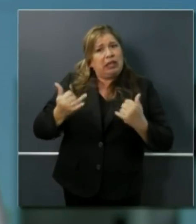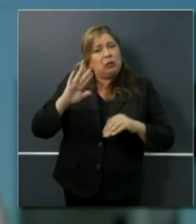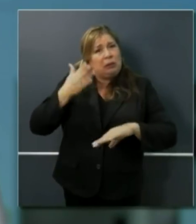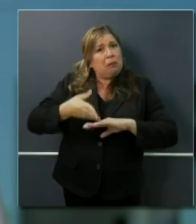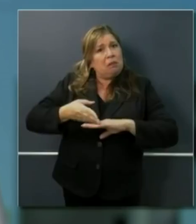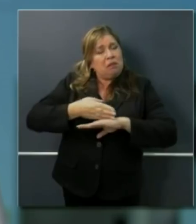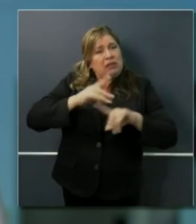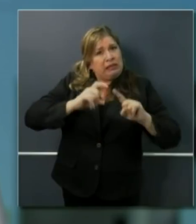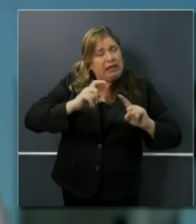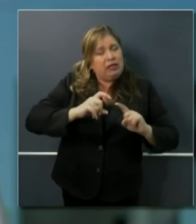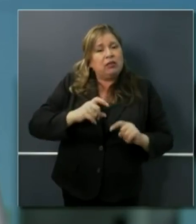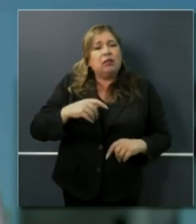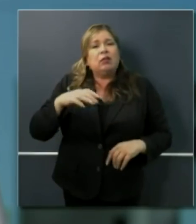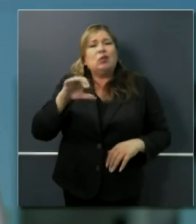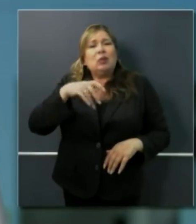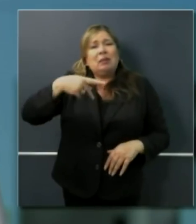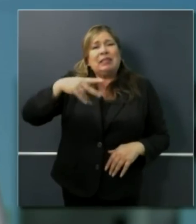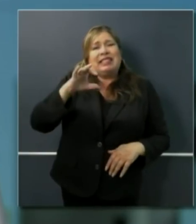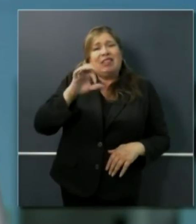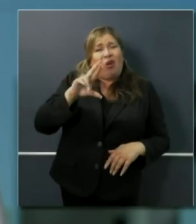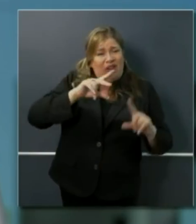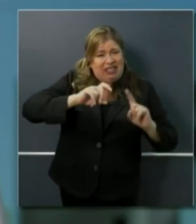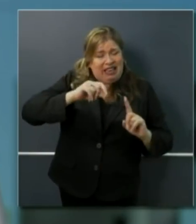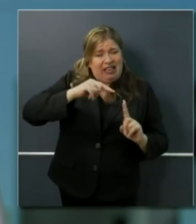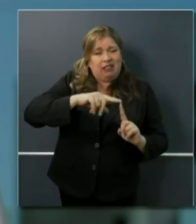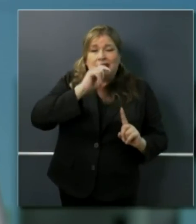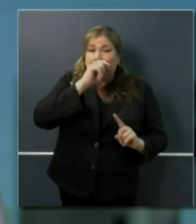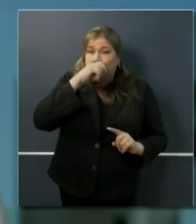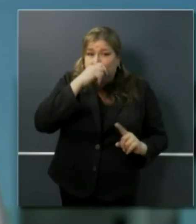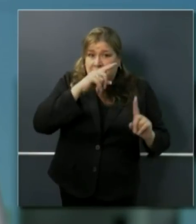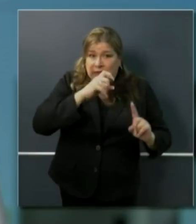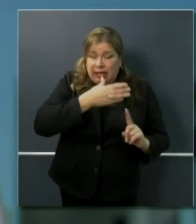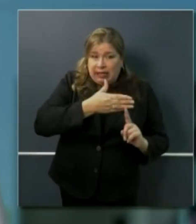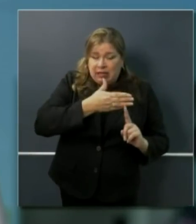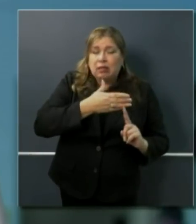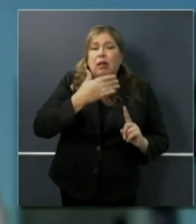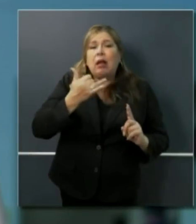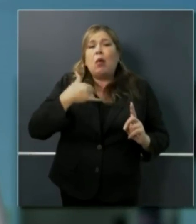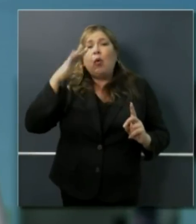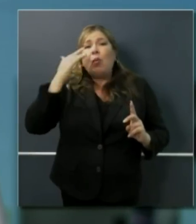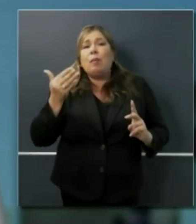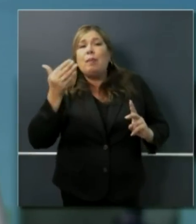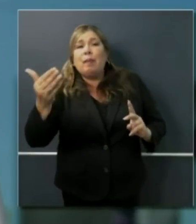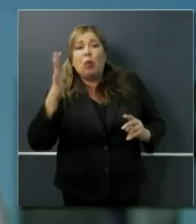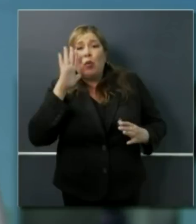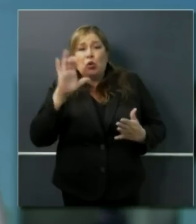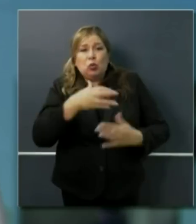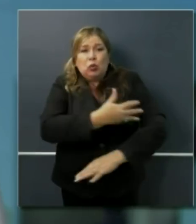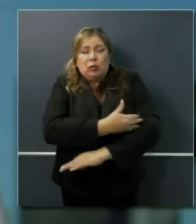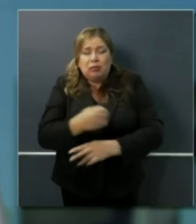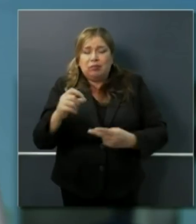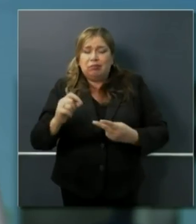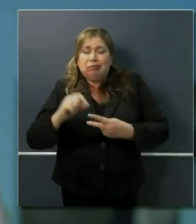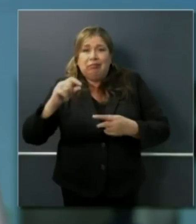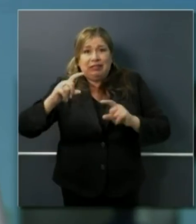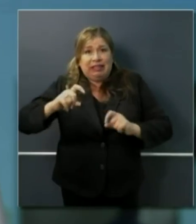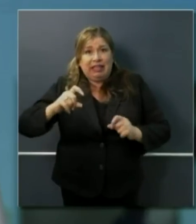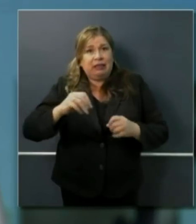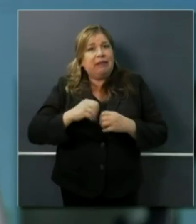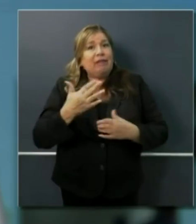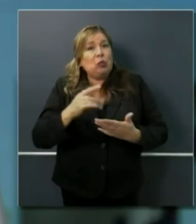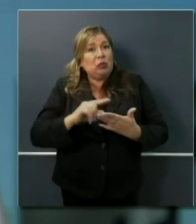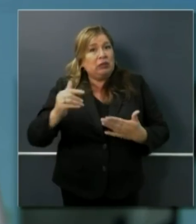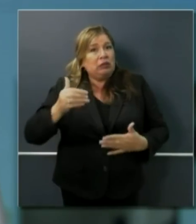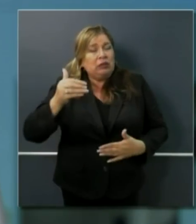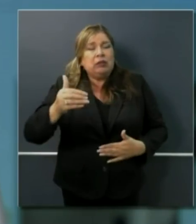have serologic tests that we hope will be available in the next many days, next couple weeks really, at a